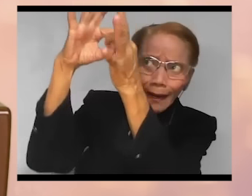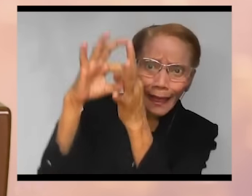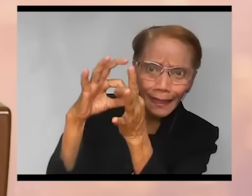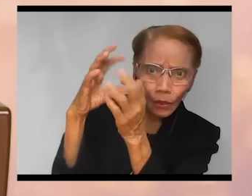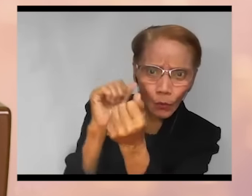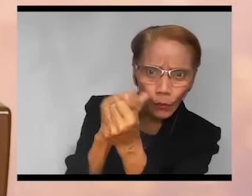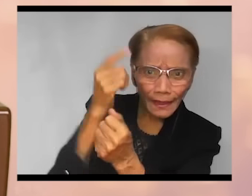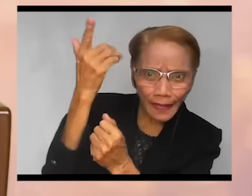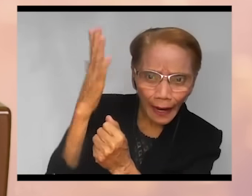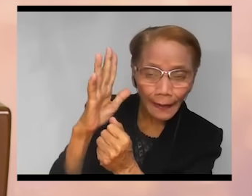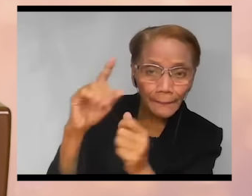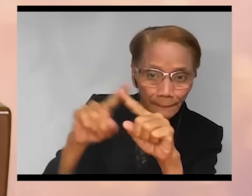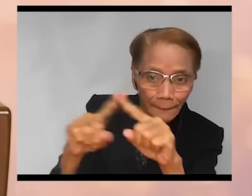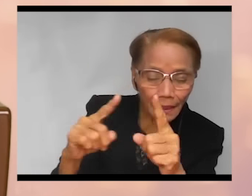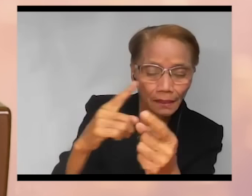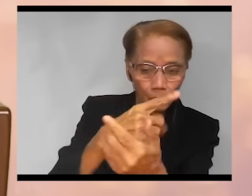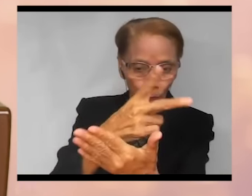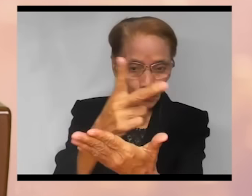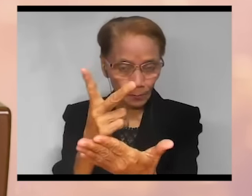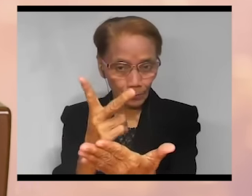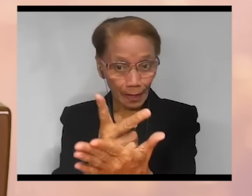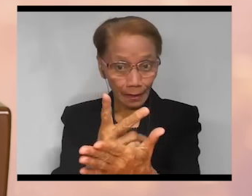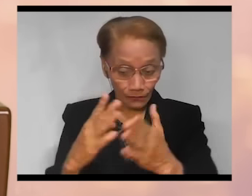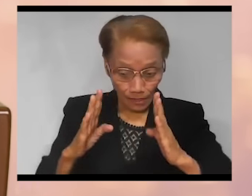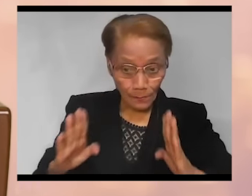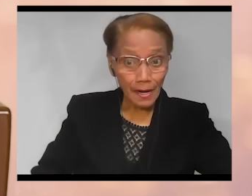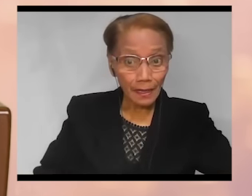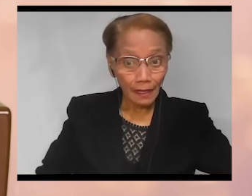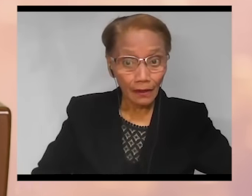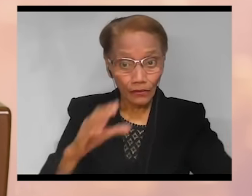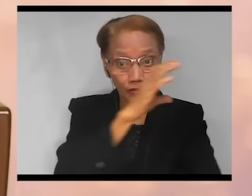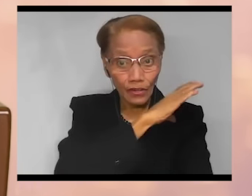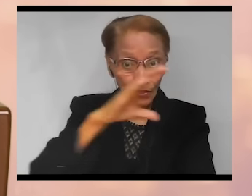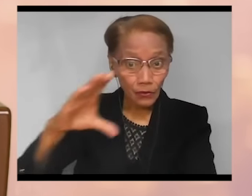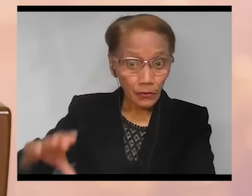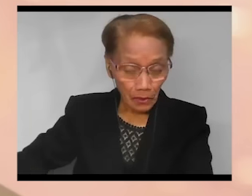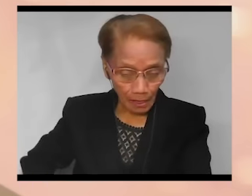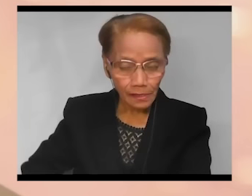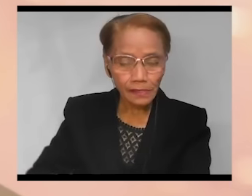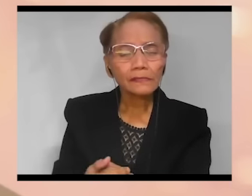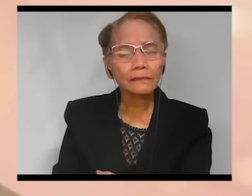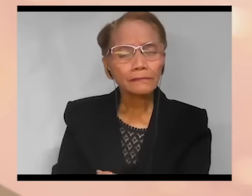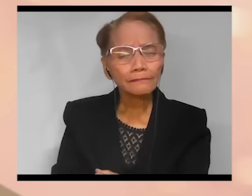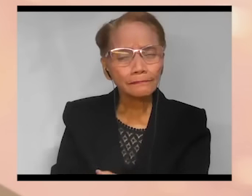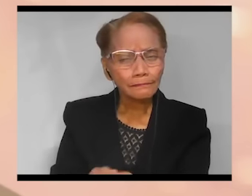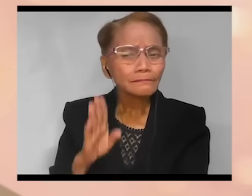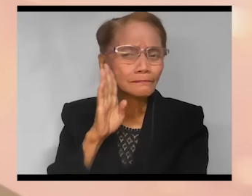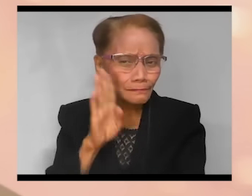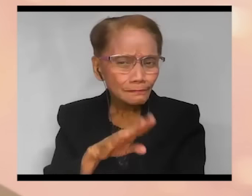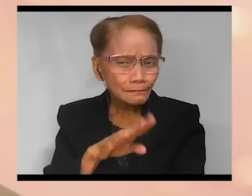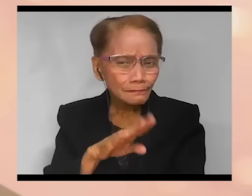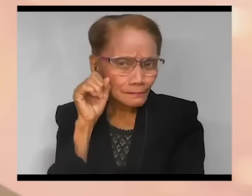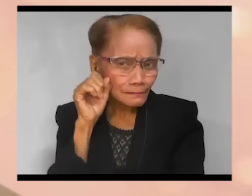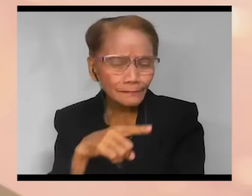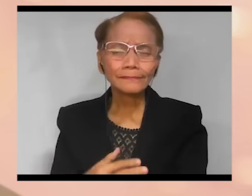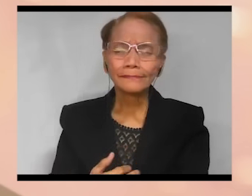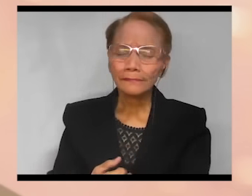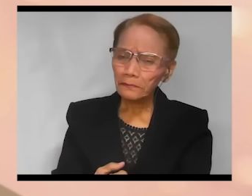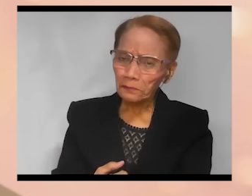God, but to be part of the body of Christ. My dear brothers and sisters,